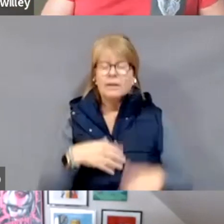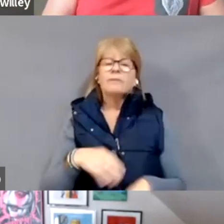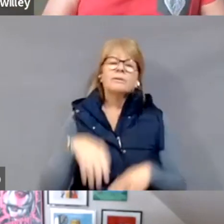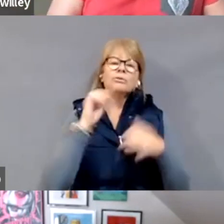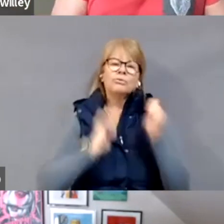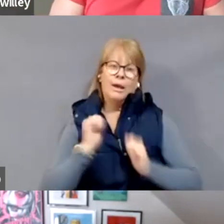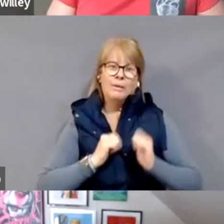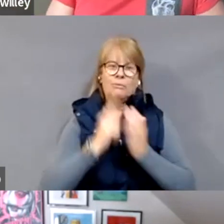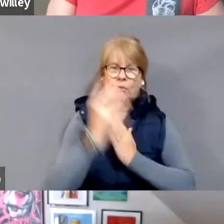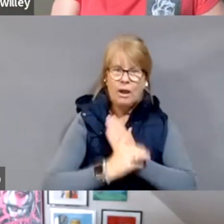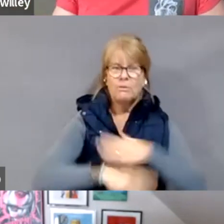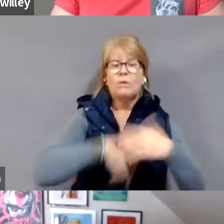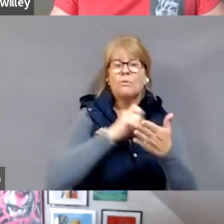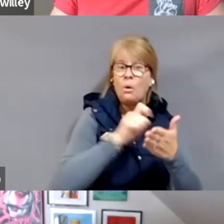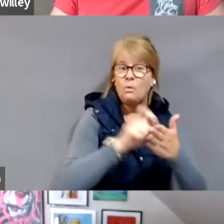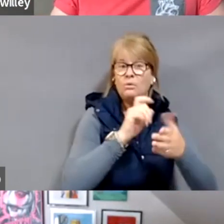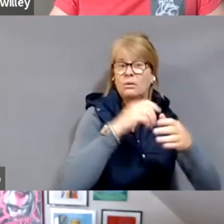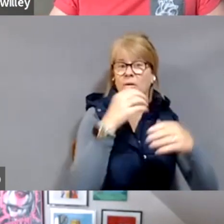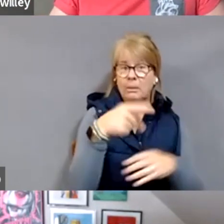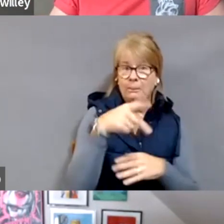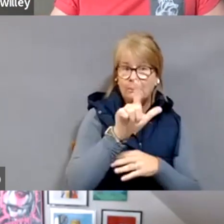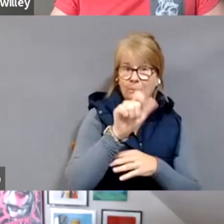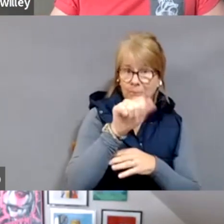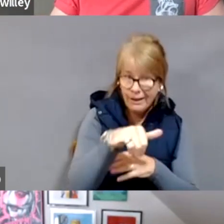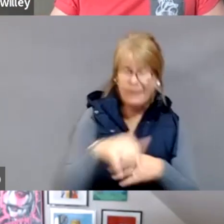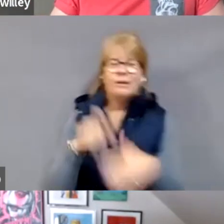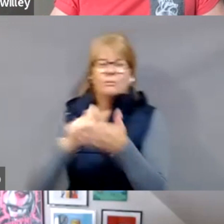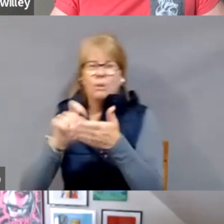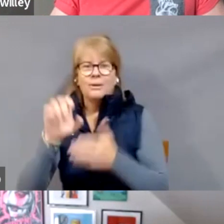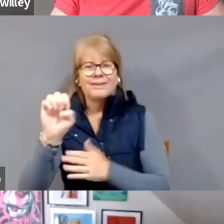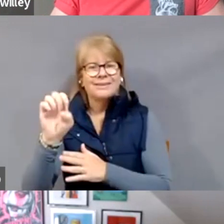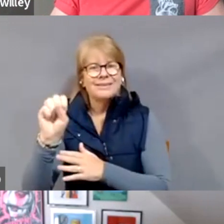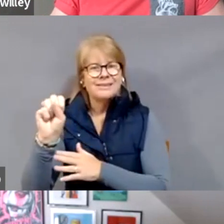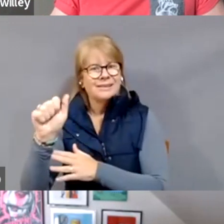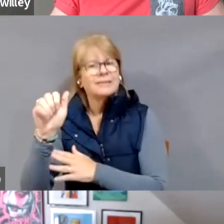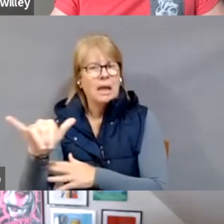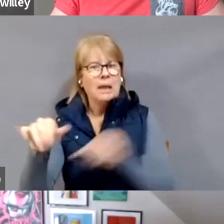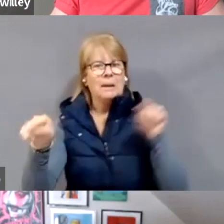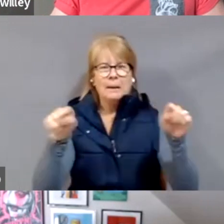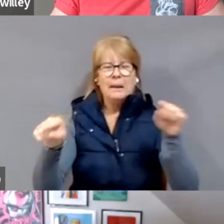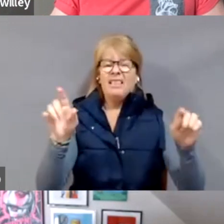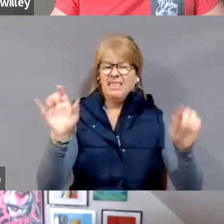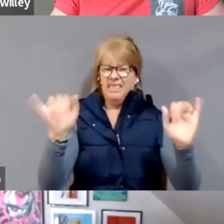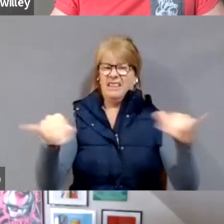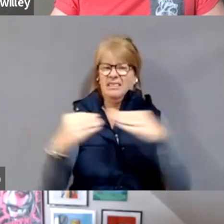plays. We wrote a lot of essays. So that had a different kind of value and influence